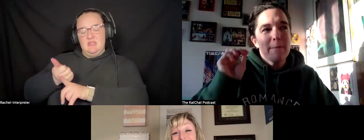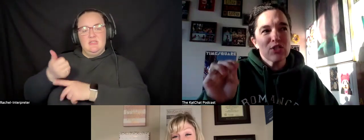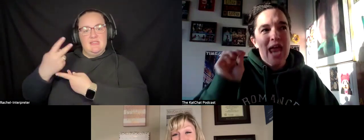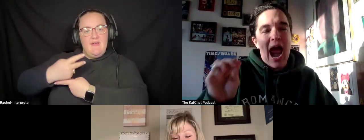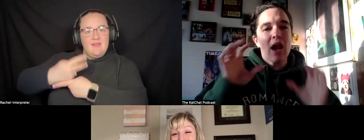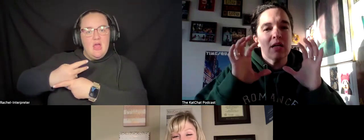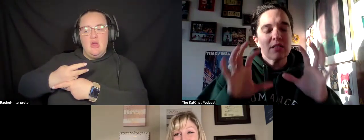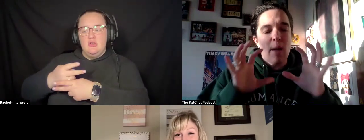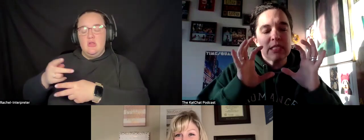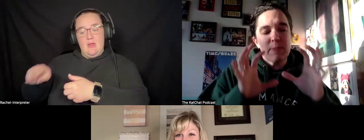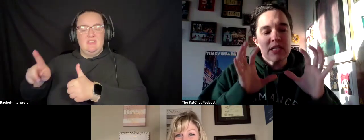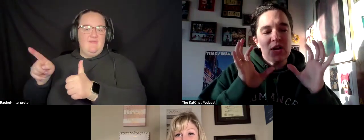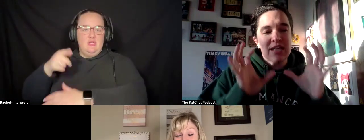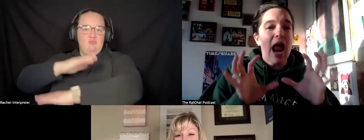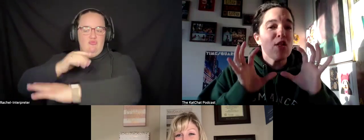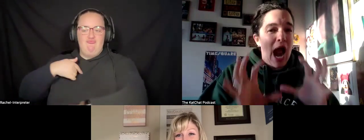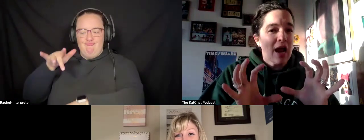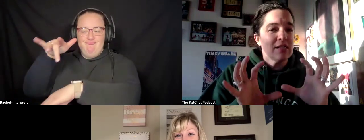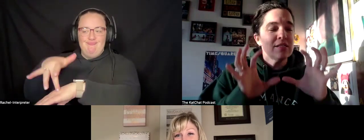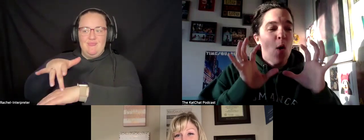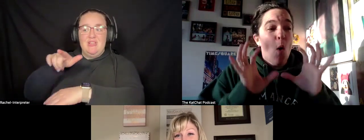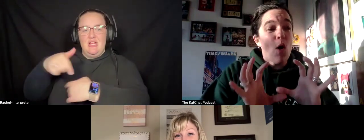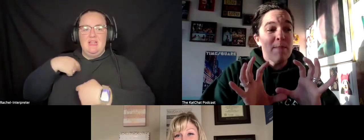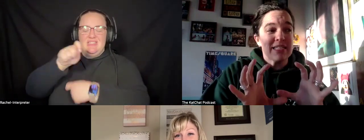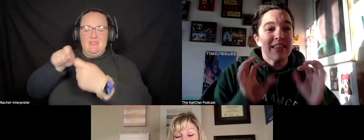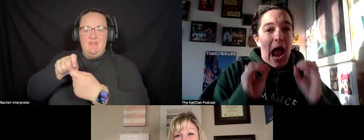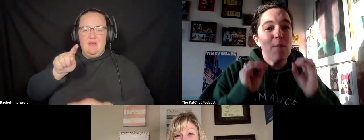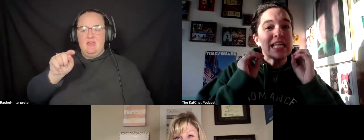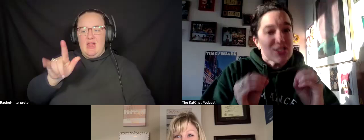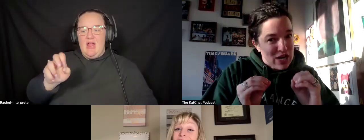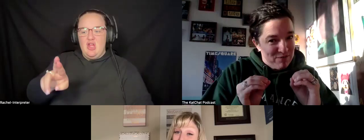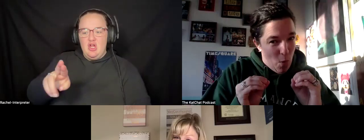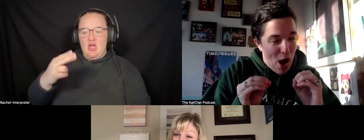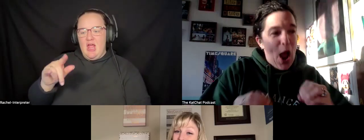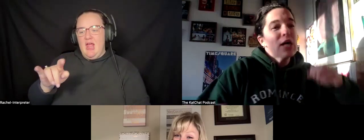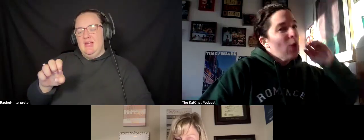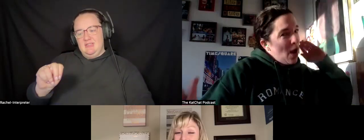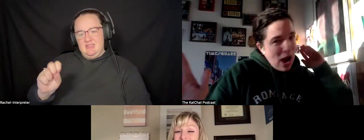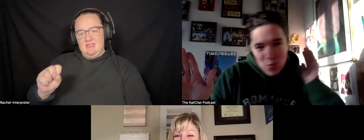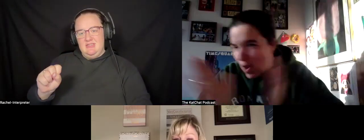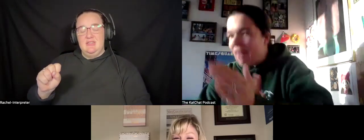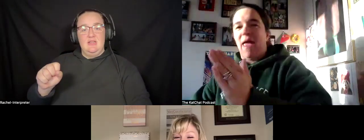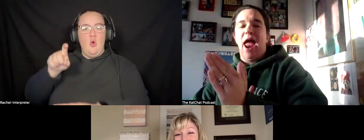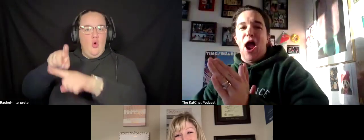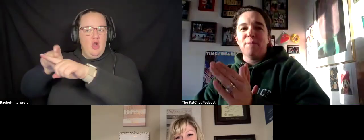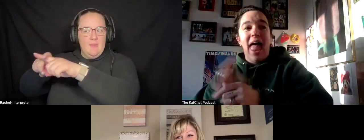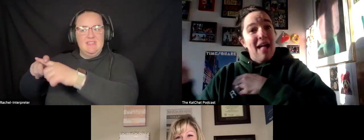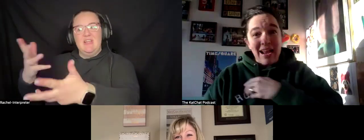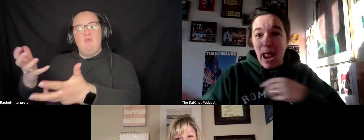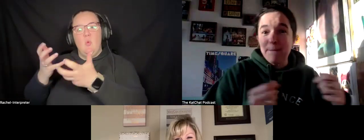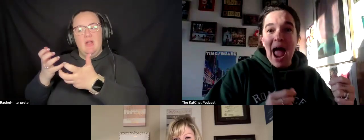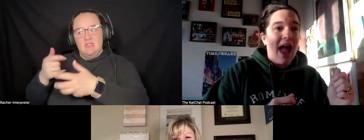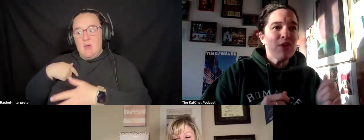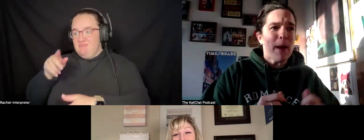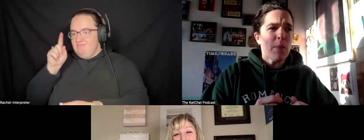to because she had some specific kind of hand ornaments that I was itching for. So I went right there. And